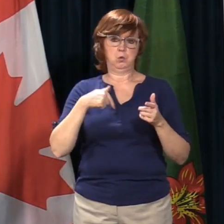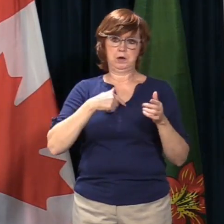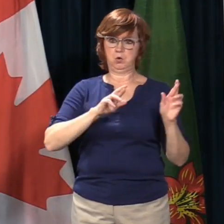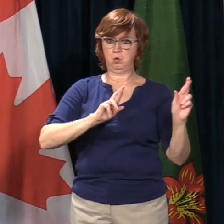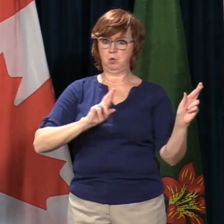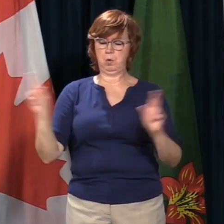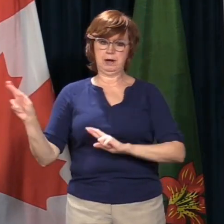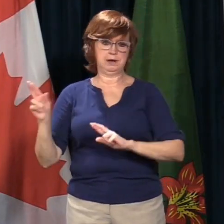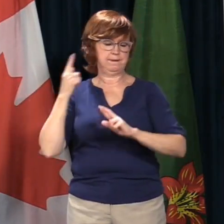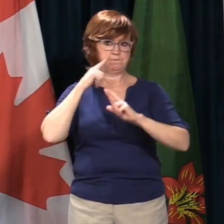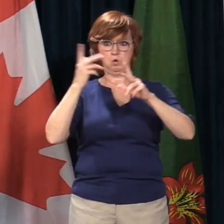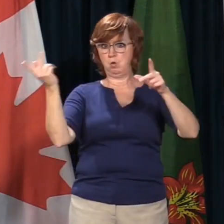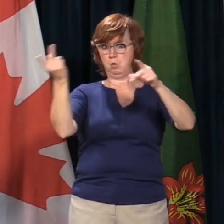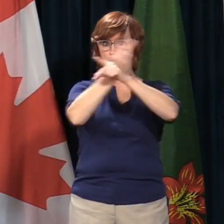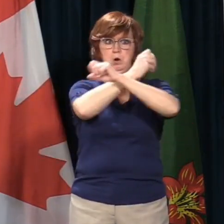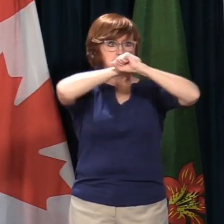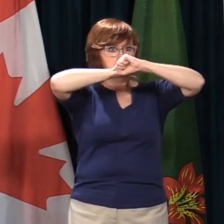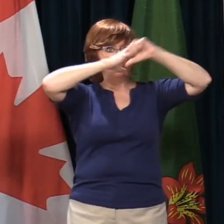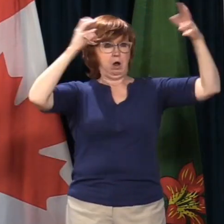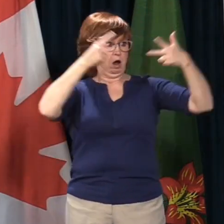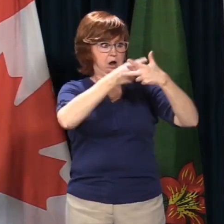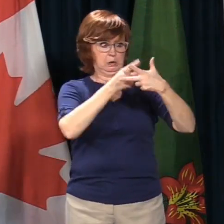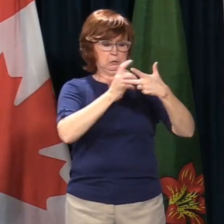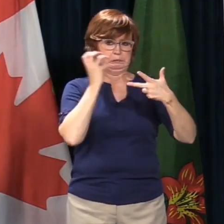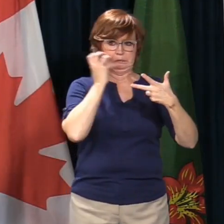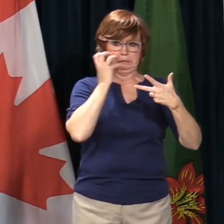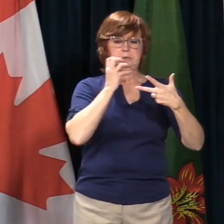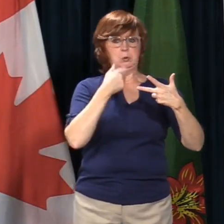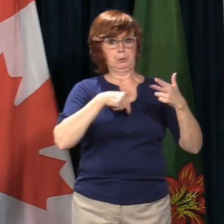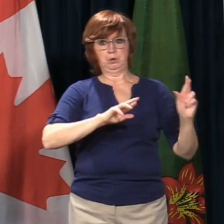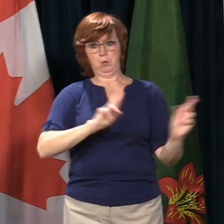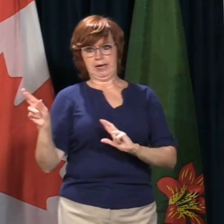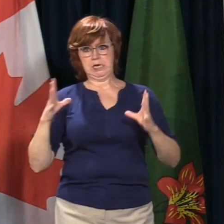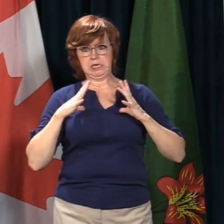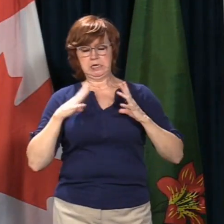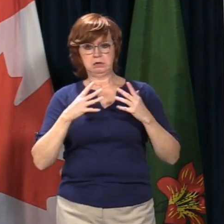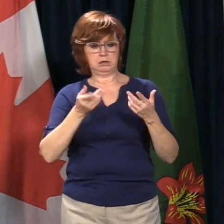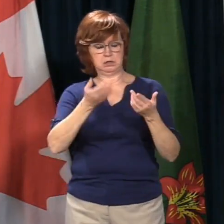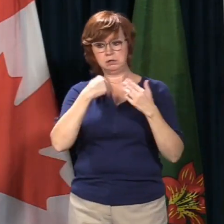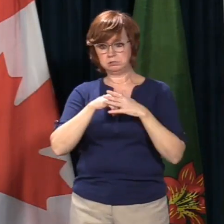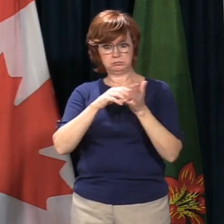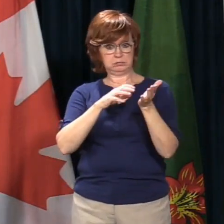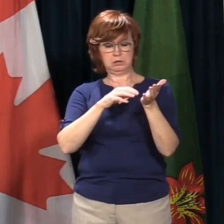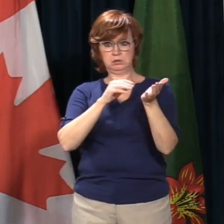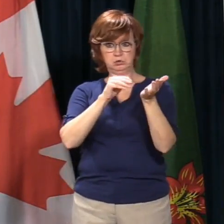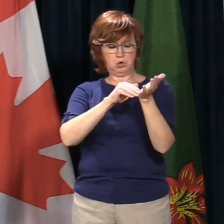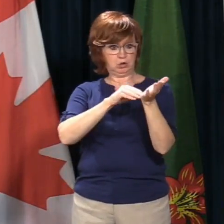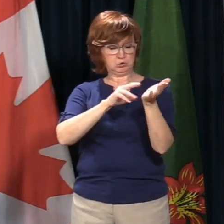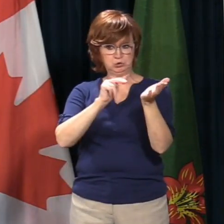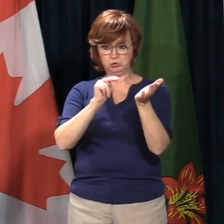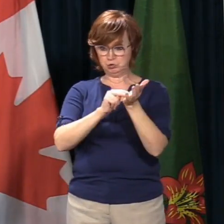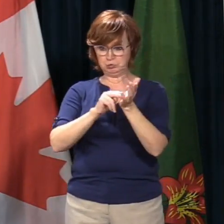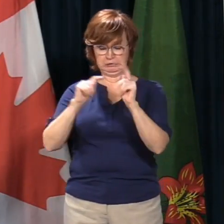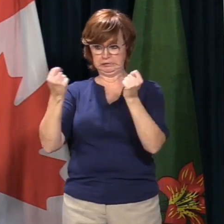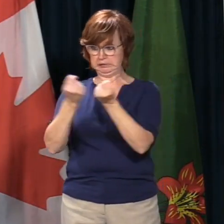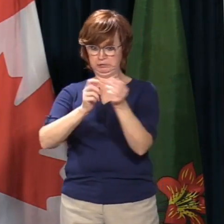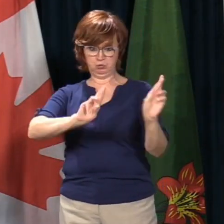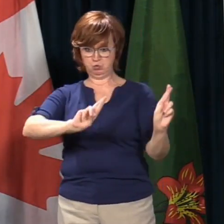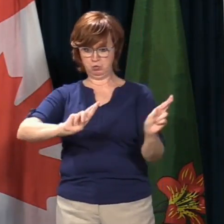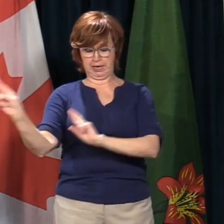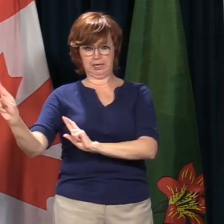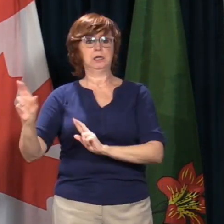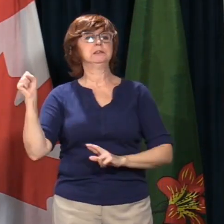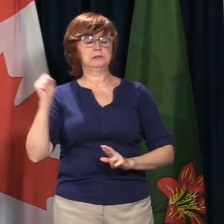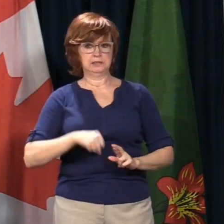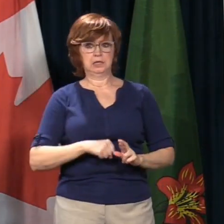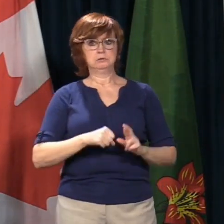units, healthcare teams, and working hard to ensure that we have the necessary acute care capacity to deal with COVID-19